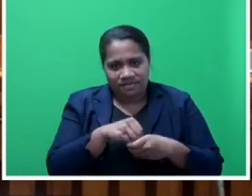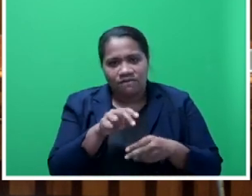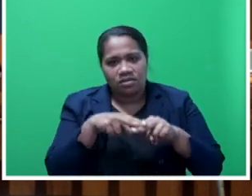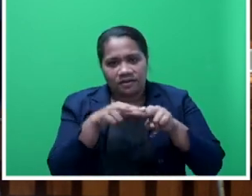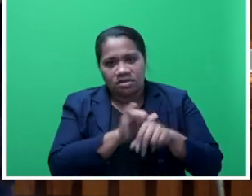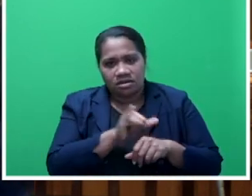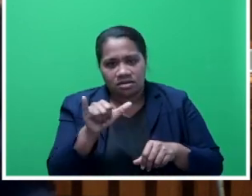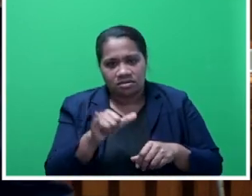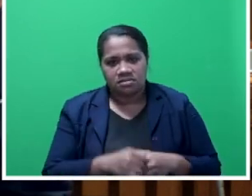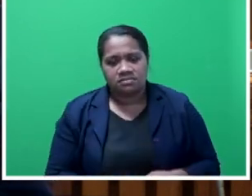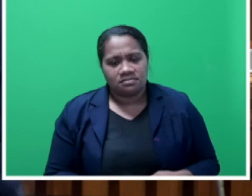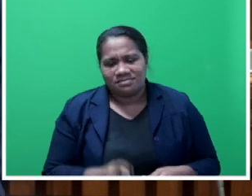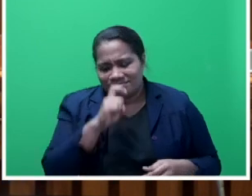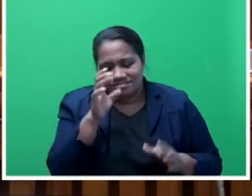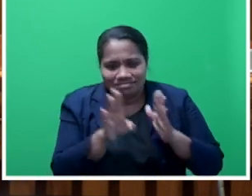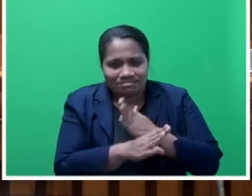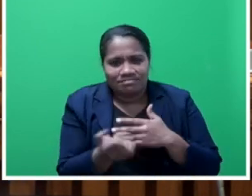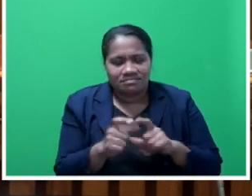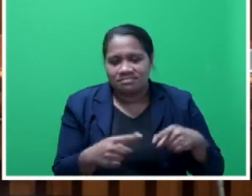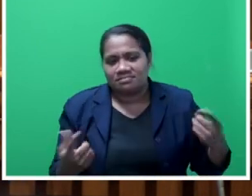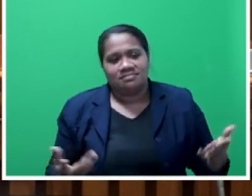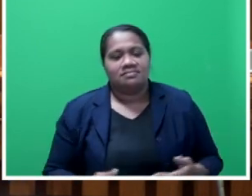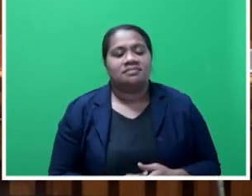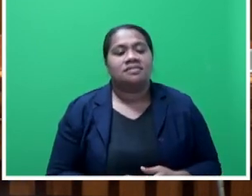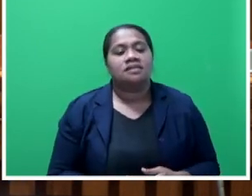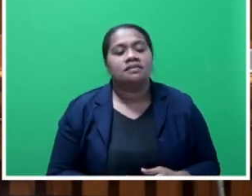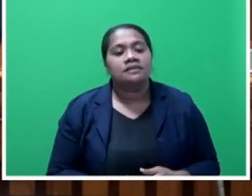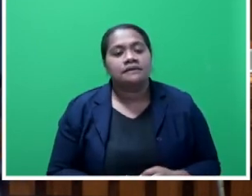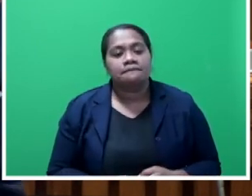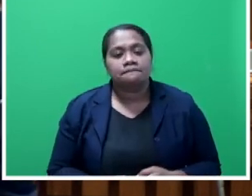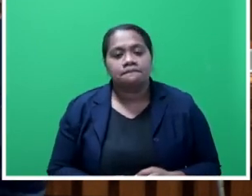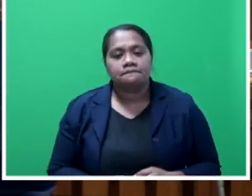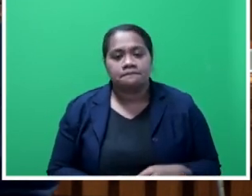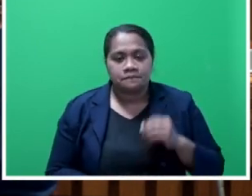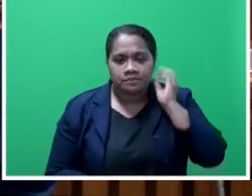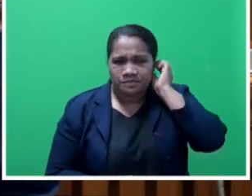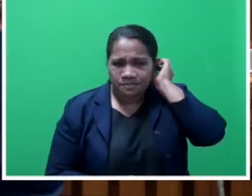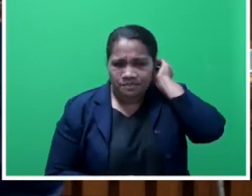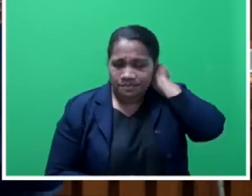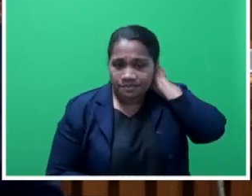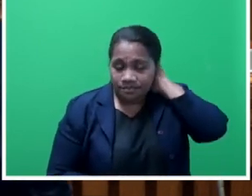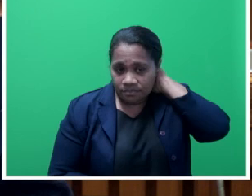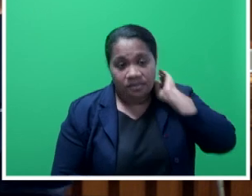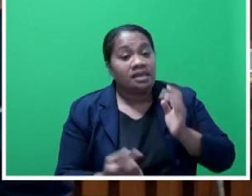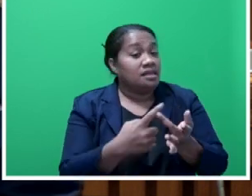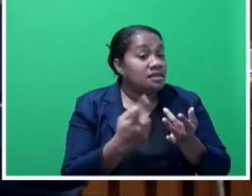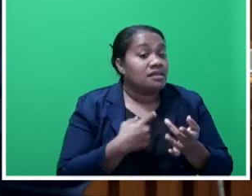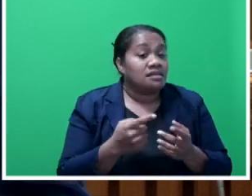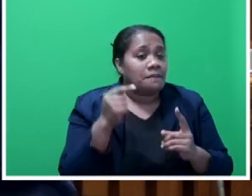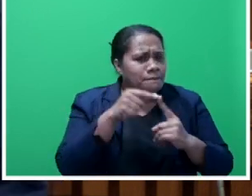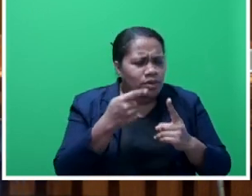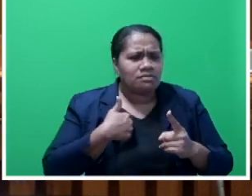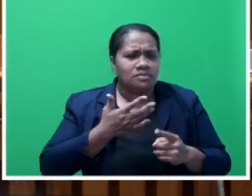There's nothing hidden about it. Mr. Speaker, sir, the other point that I also wanted to make was